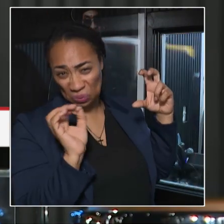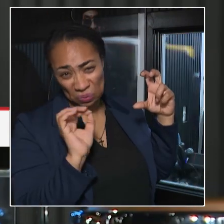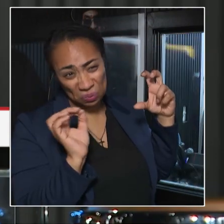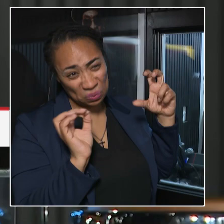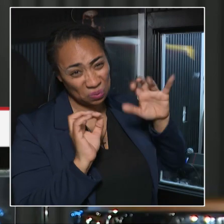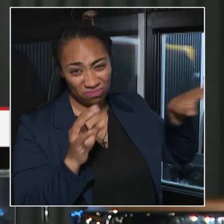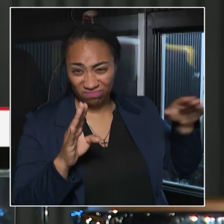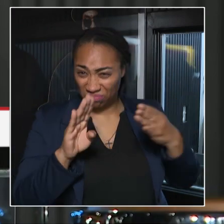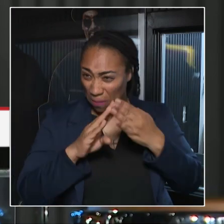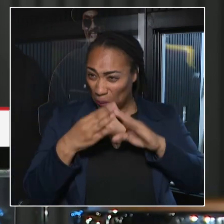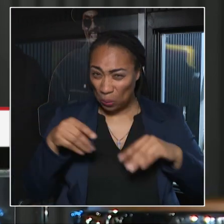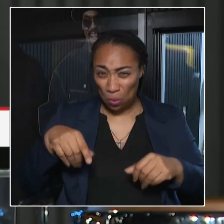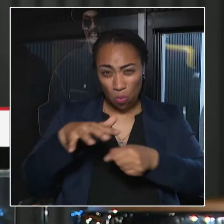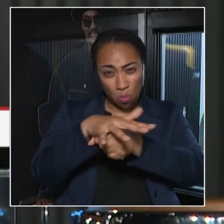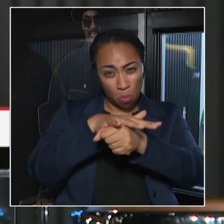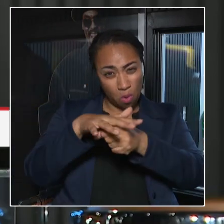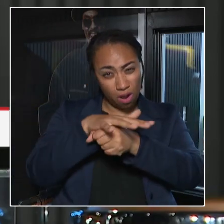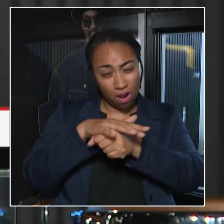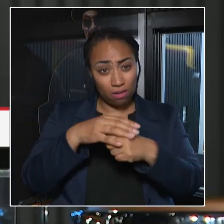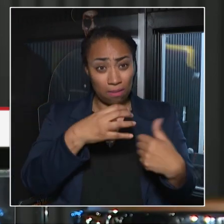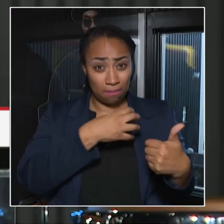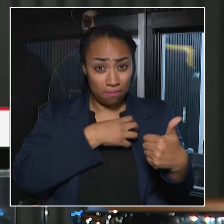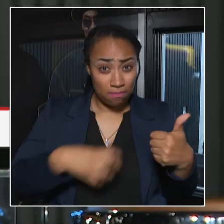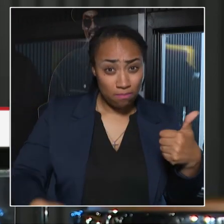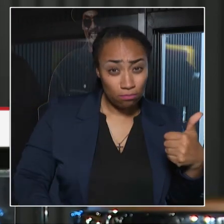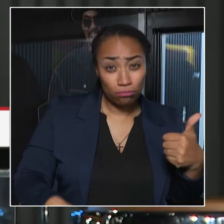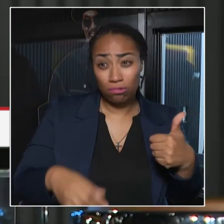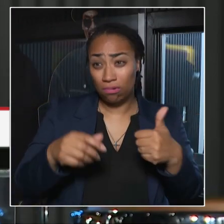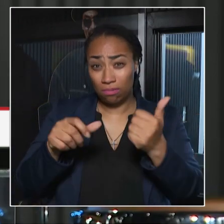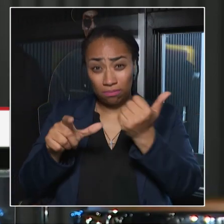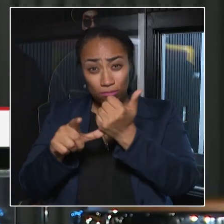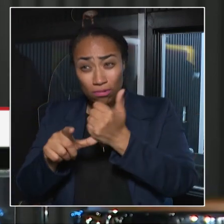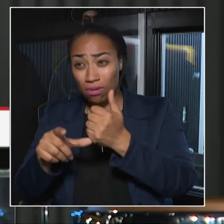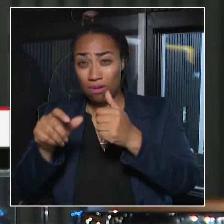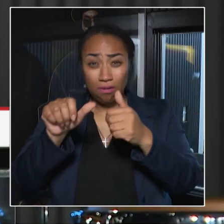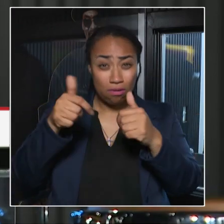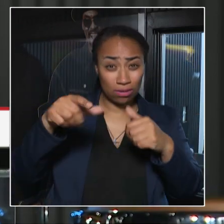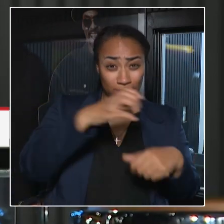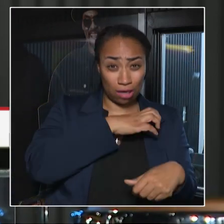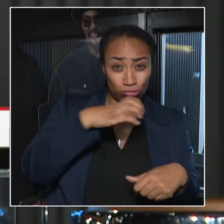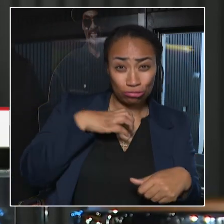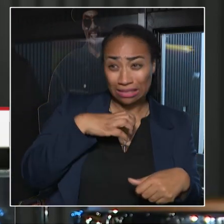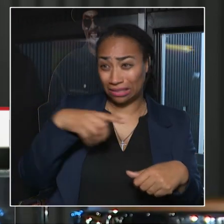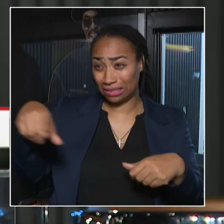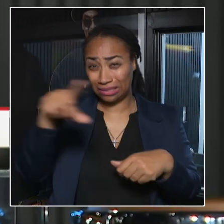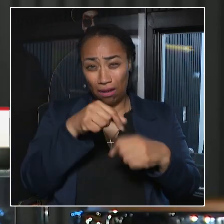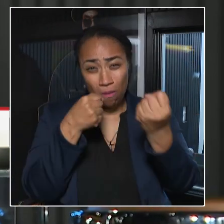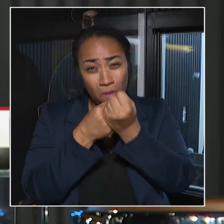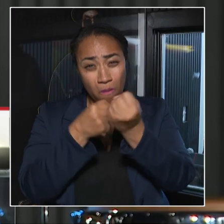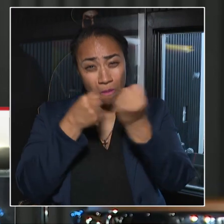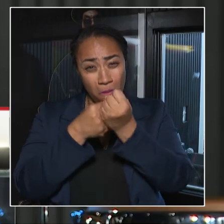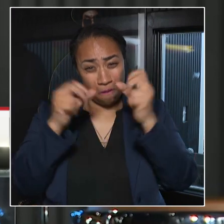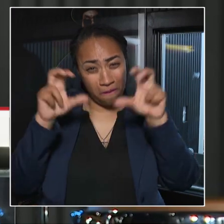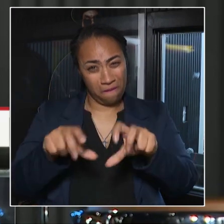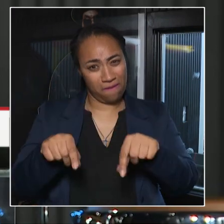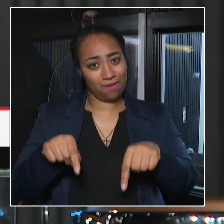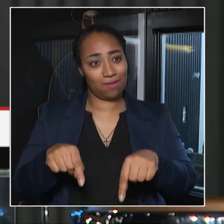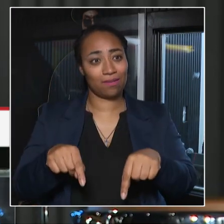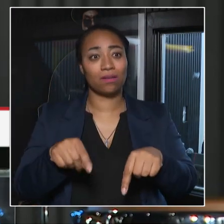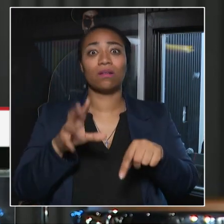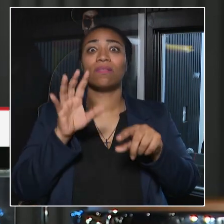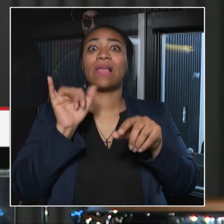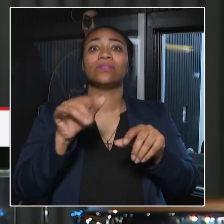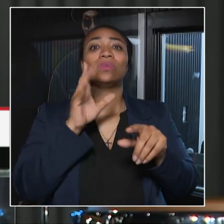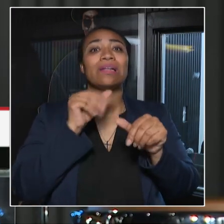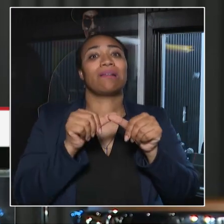are built for this moment. We can survive this moment, and in fact, we can thrive in this moment as long as we keep staying together, keep